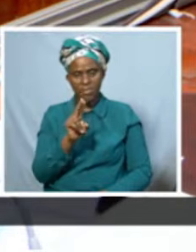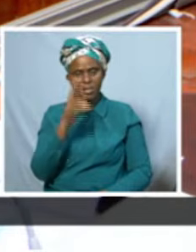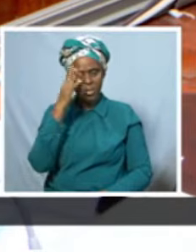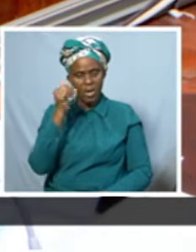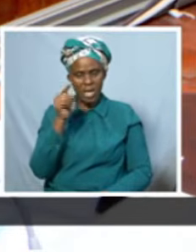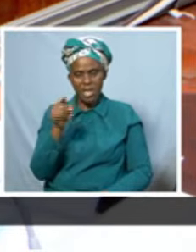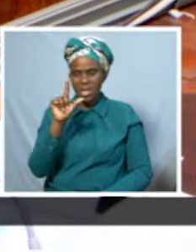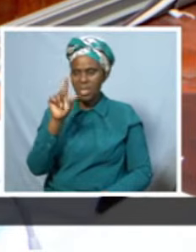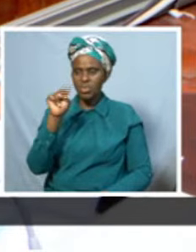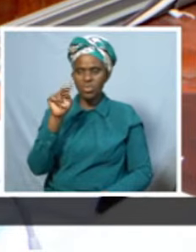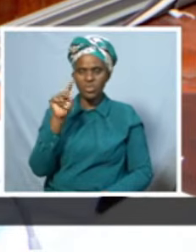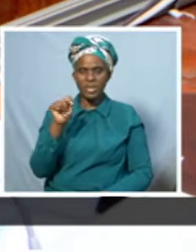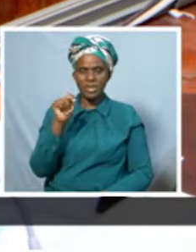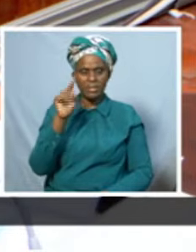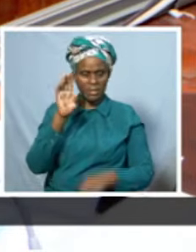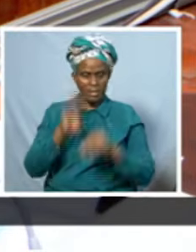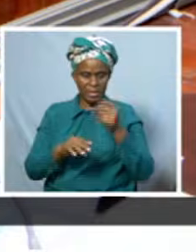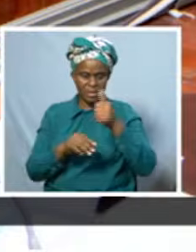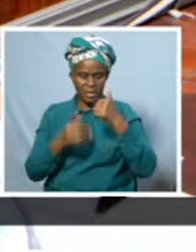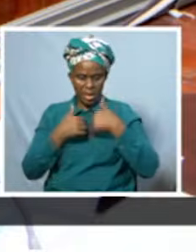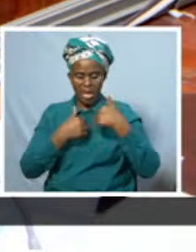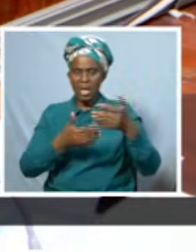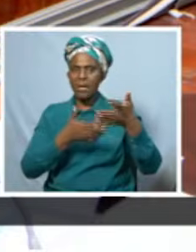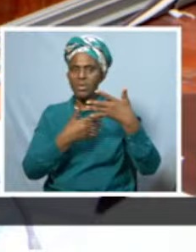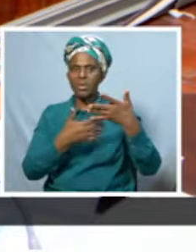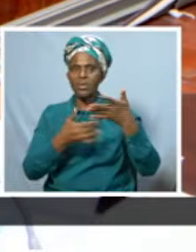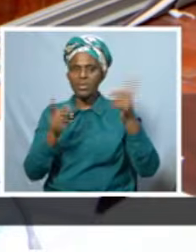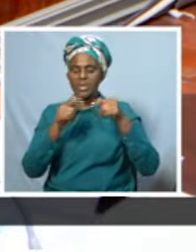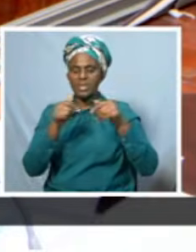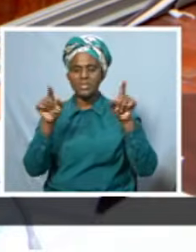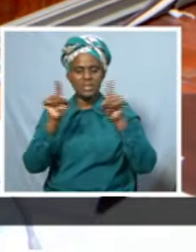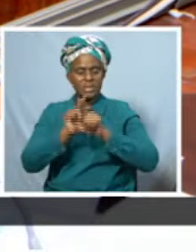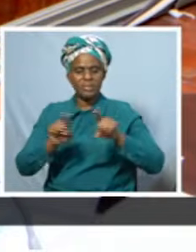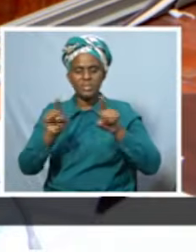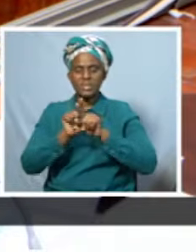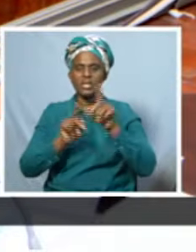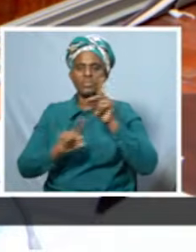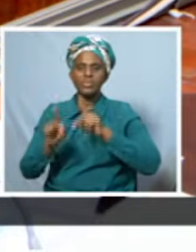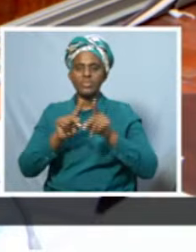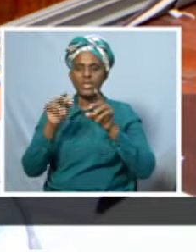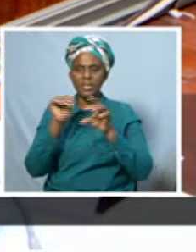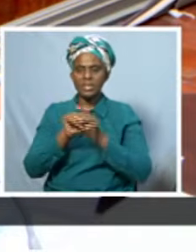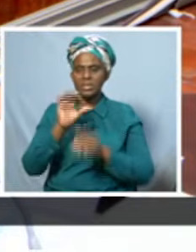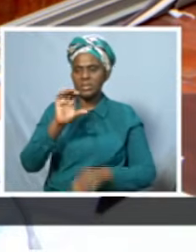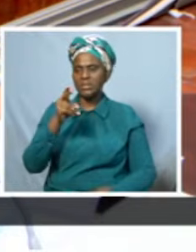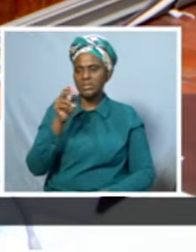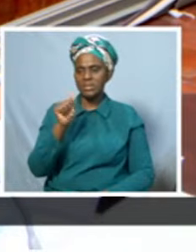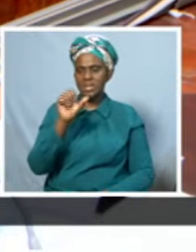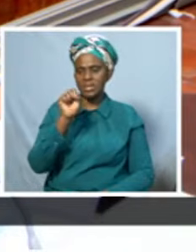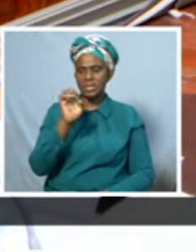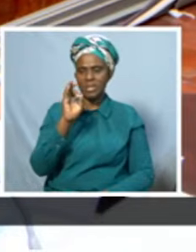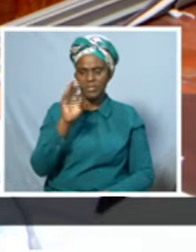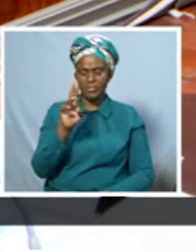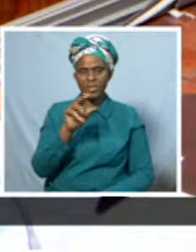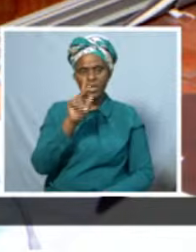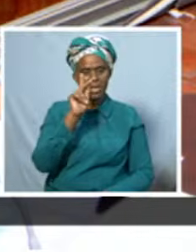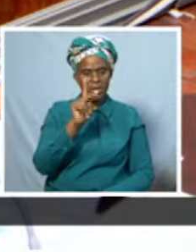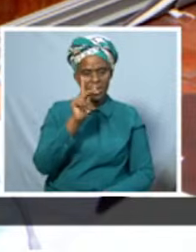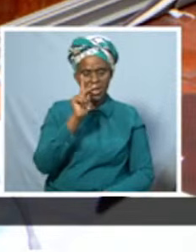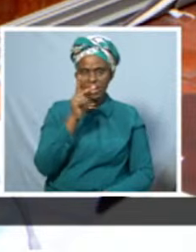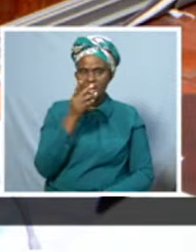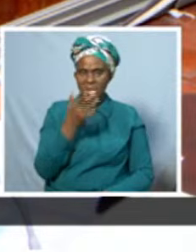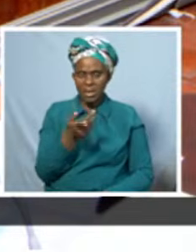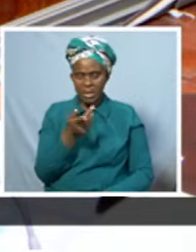Why LUNTE that they are failing to have papers when the same people in Chasefu, in Kashina Kaji,